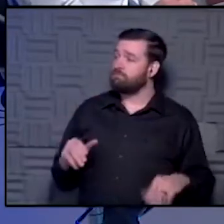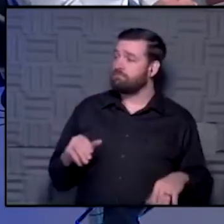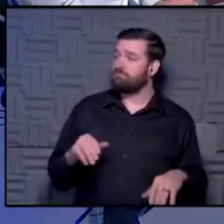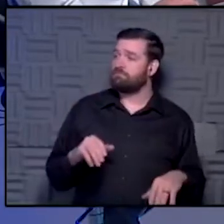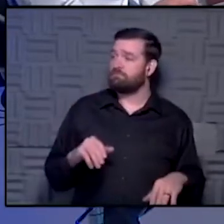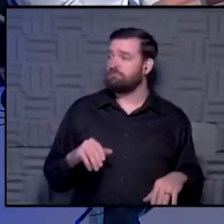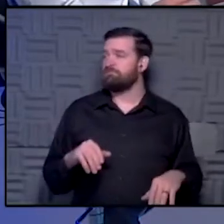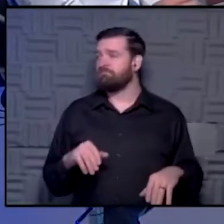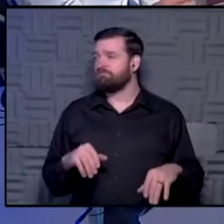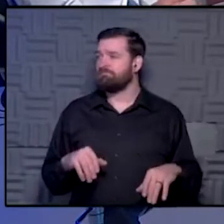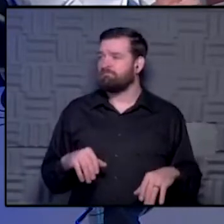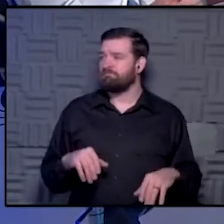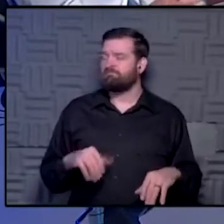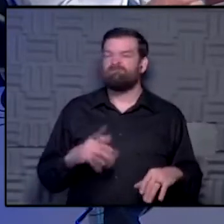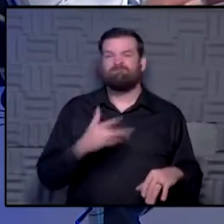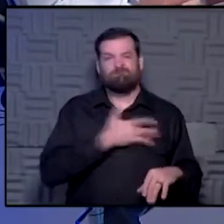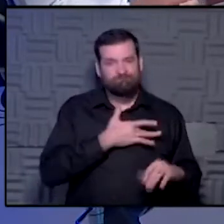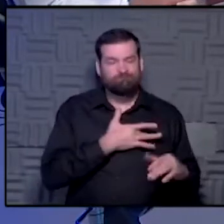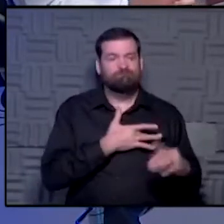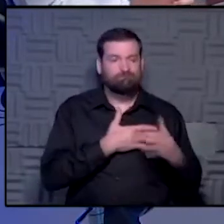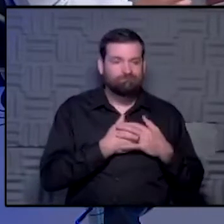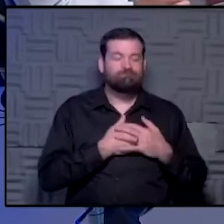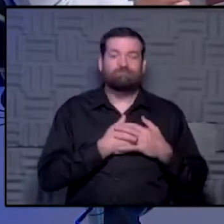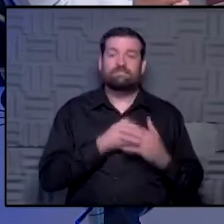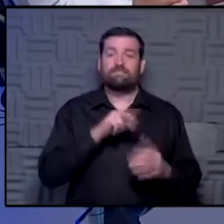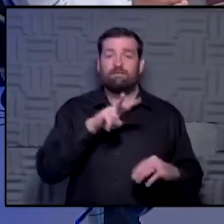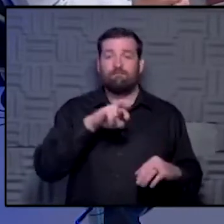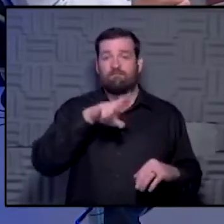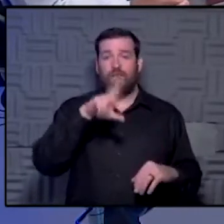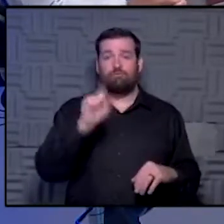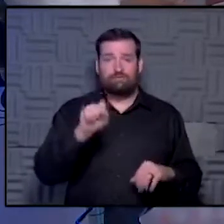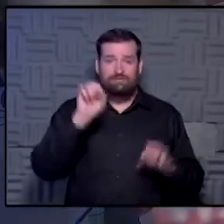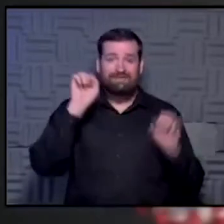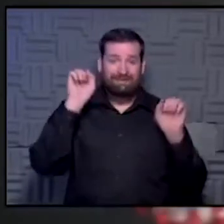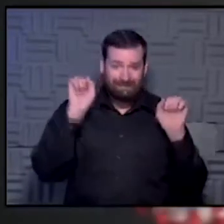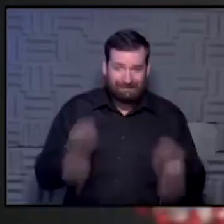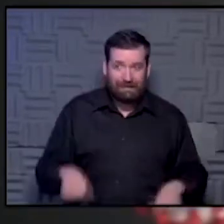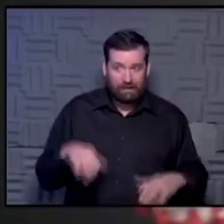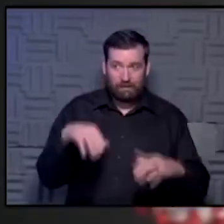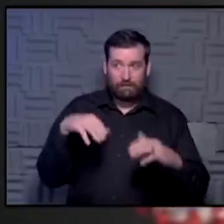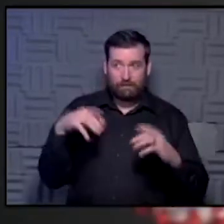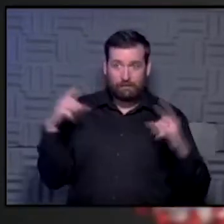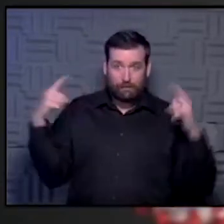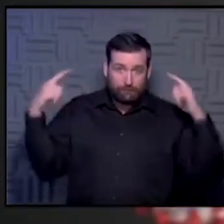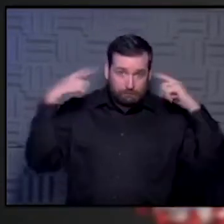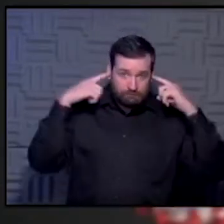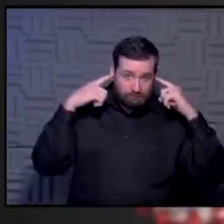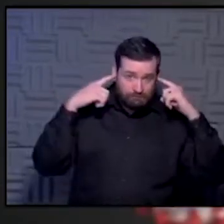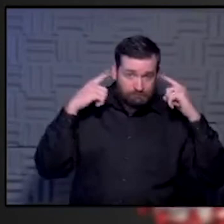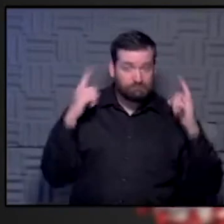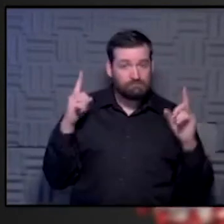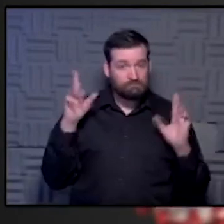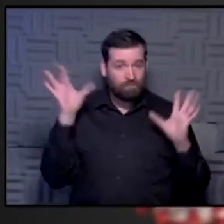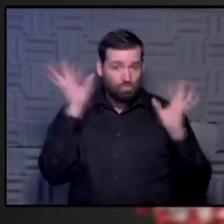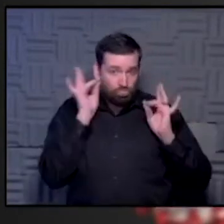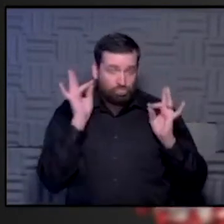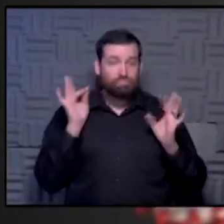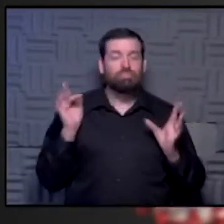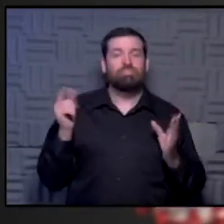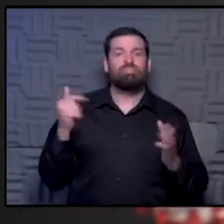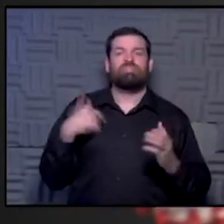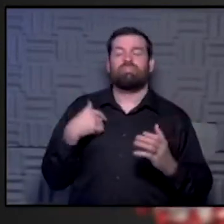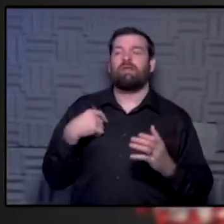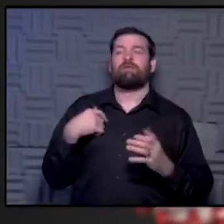that is near and dear to my heart. Can the virus enter through the ears? Well, let's be clear about something. You know, I vote